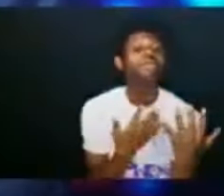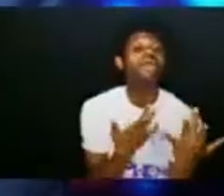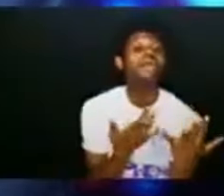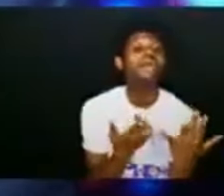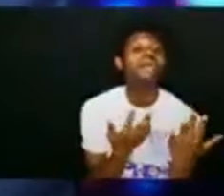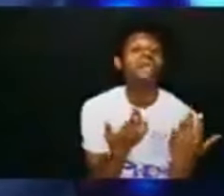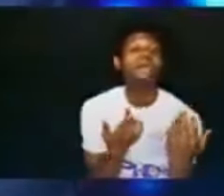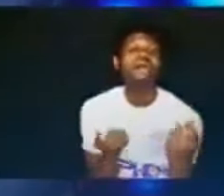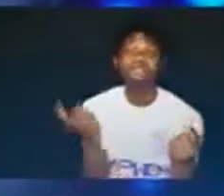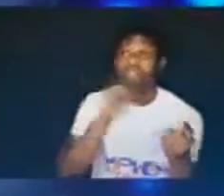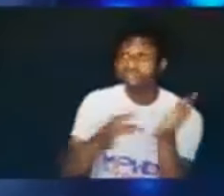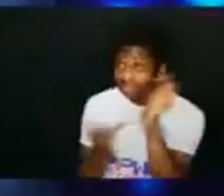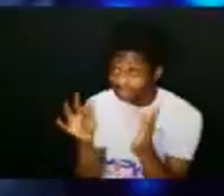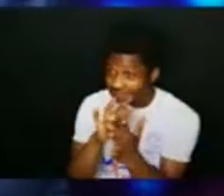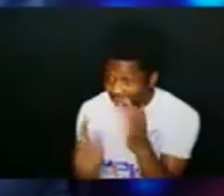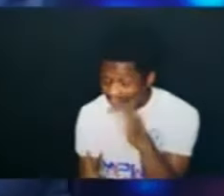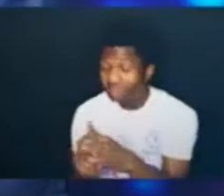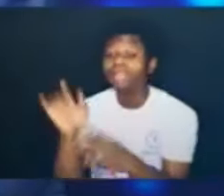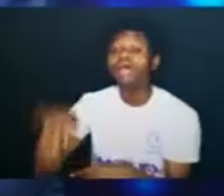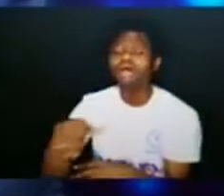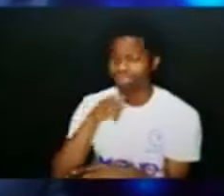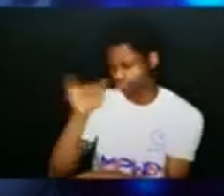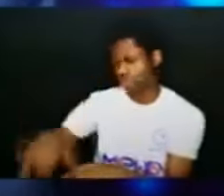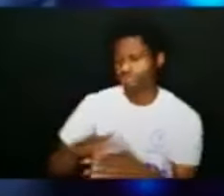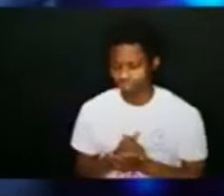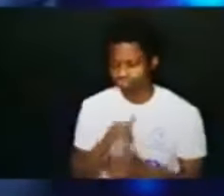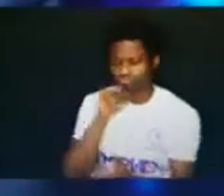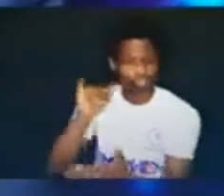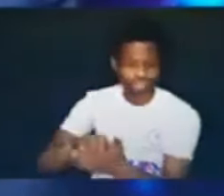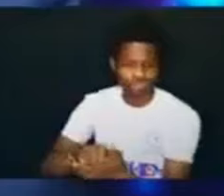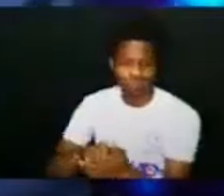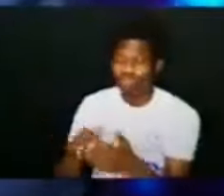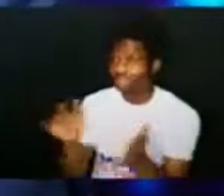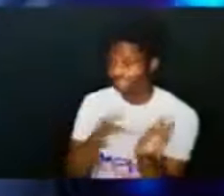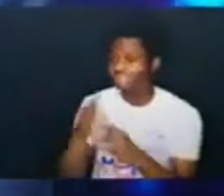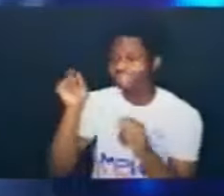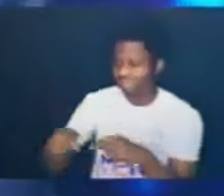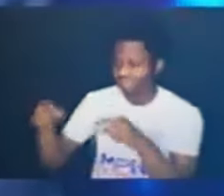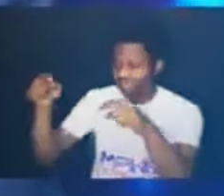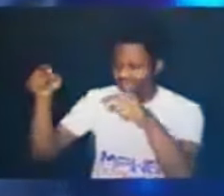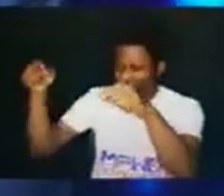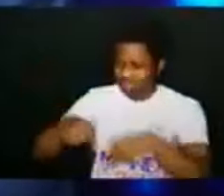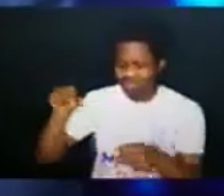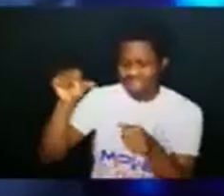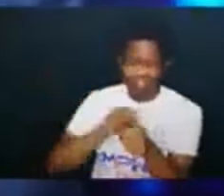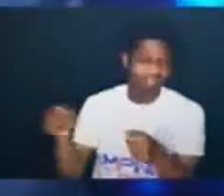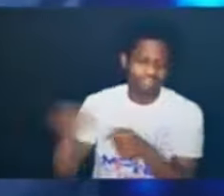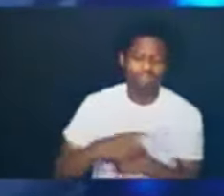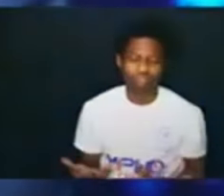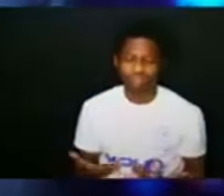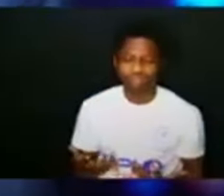then you just say, "Yeah, Jesus, Senior Jesus, the man no, there be Onyame, Otimiba, Bribia." Conscience is subjective. And who knew